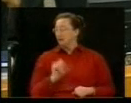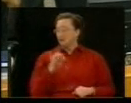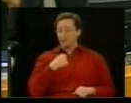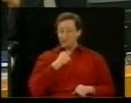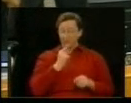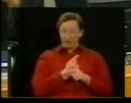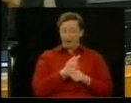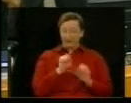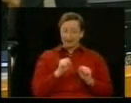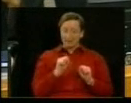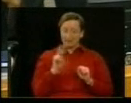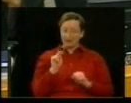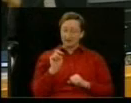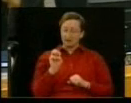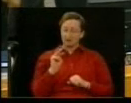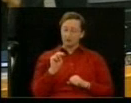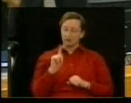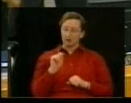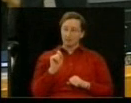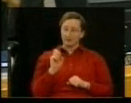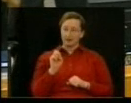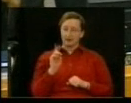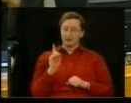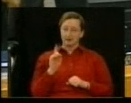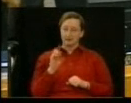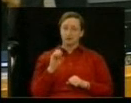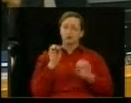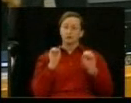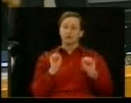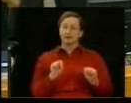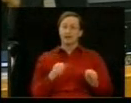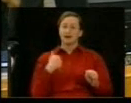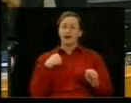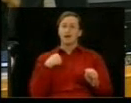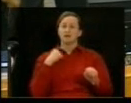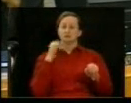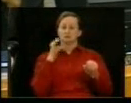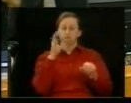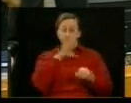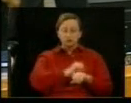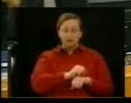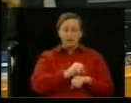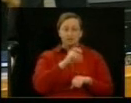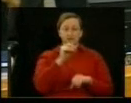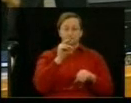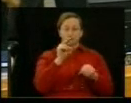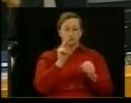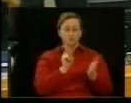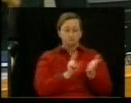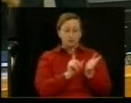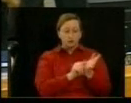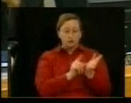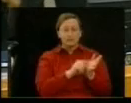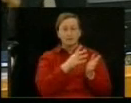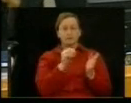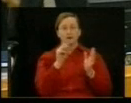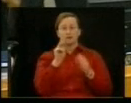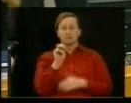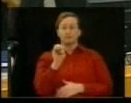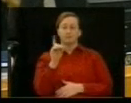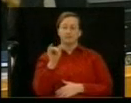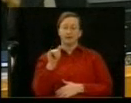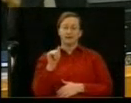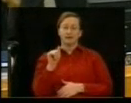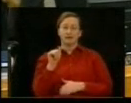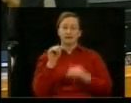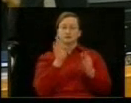But I hope people come out early so they get a chance for the newspaper and the media to be in contact and talk to them. I think